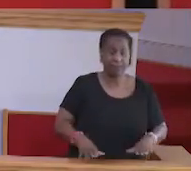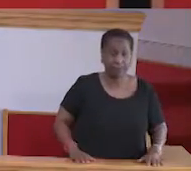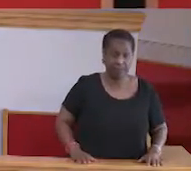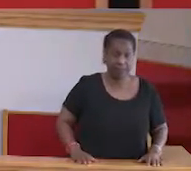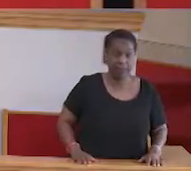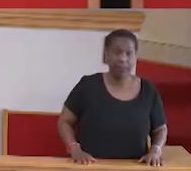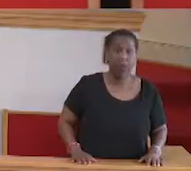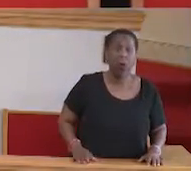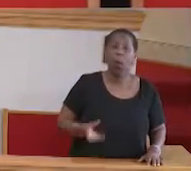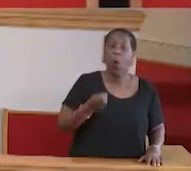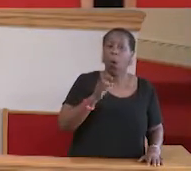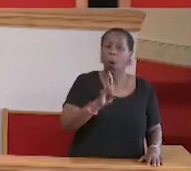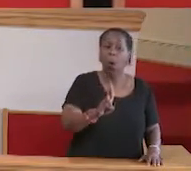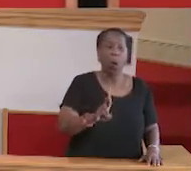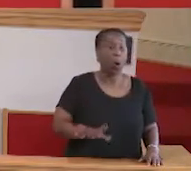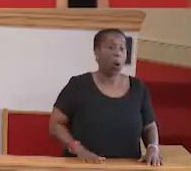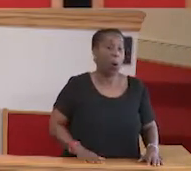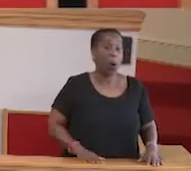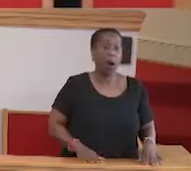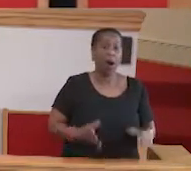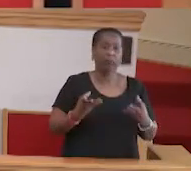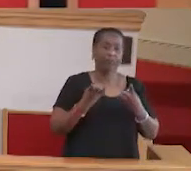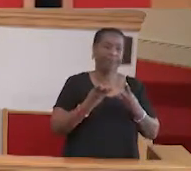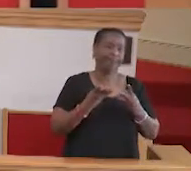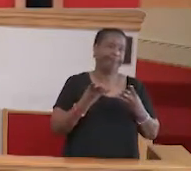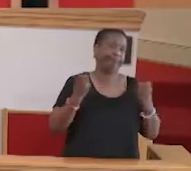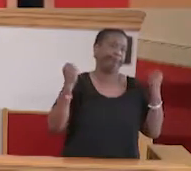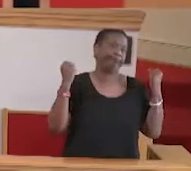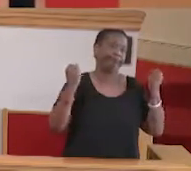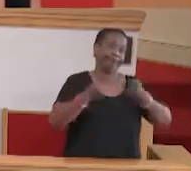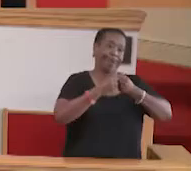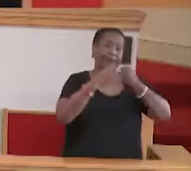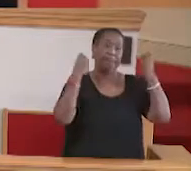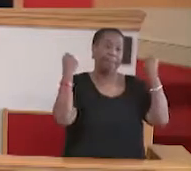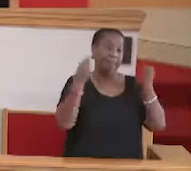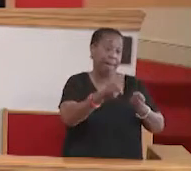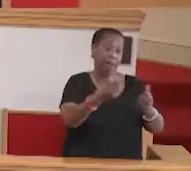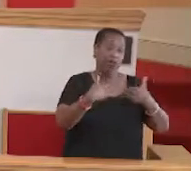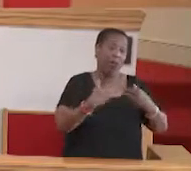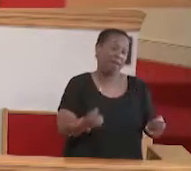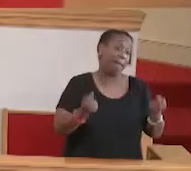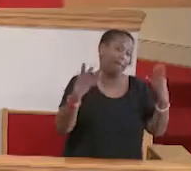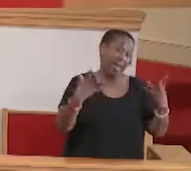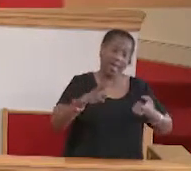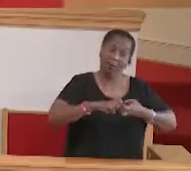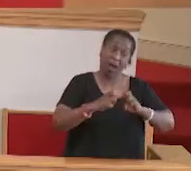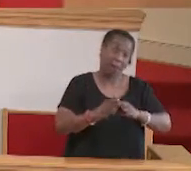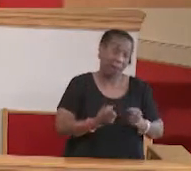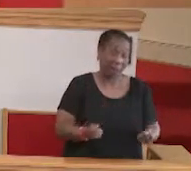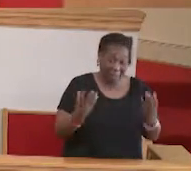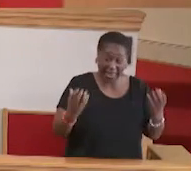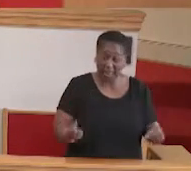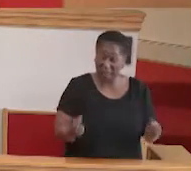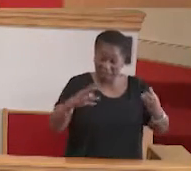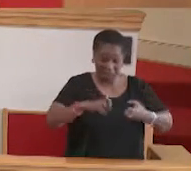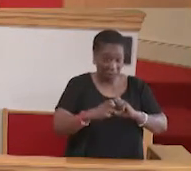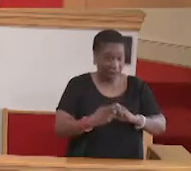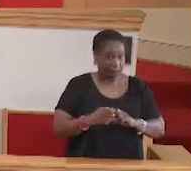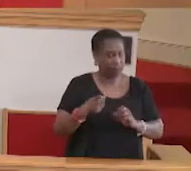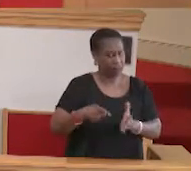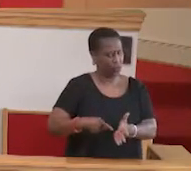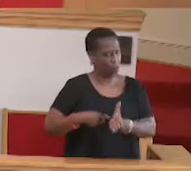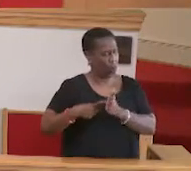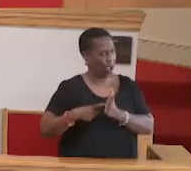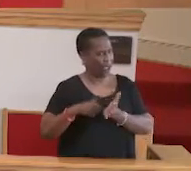or even a plethora of perplexing problems that requires